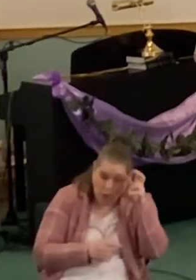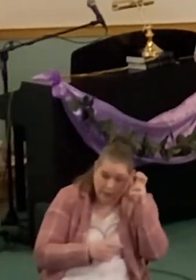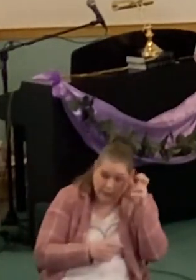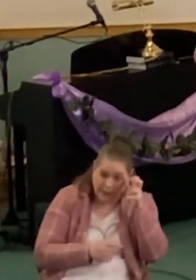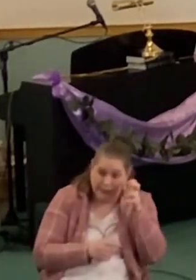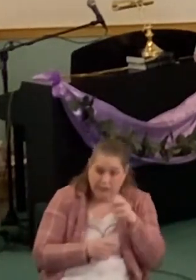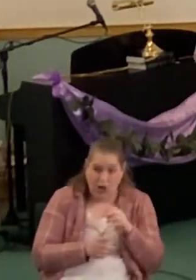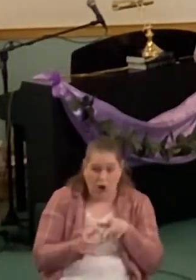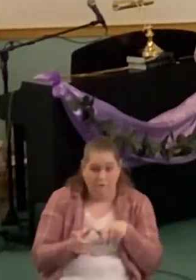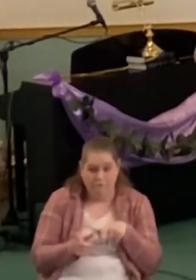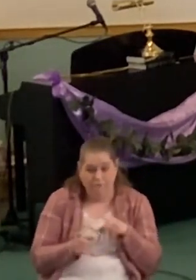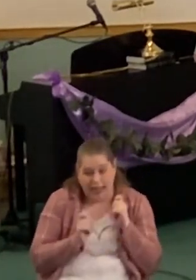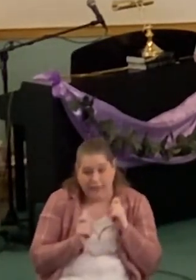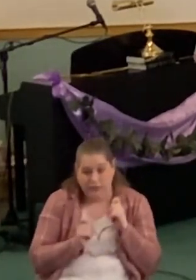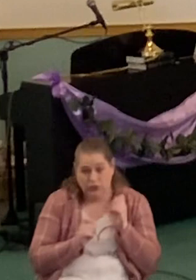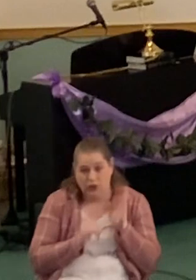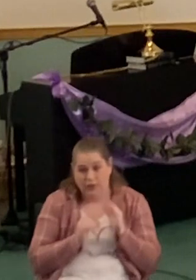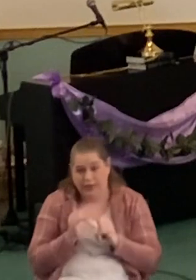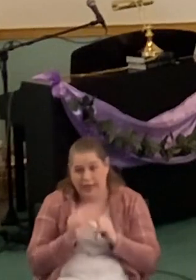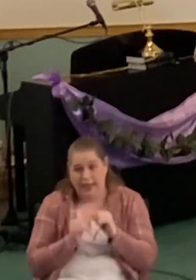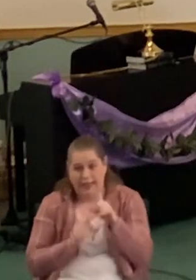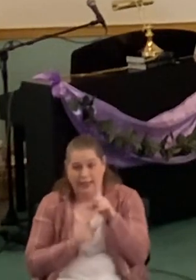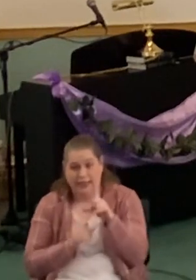swifter than leopards.